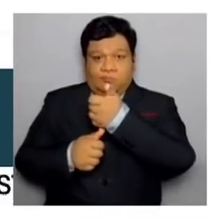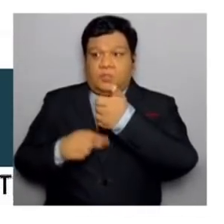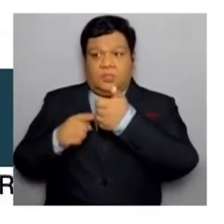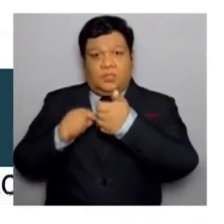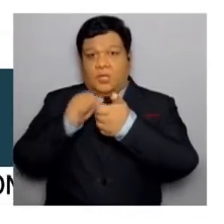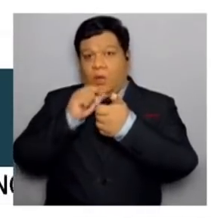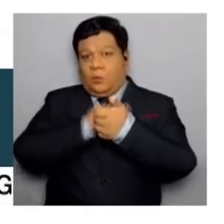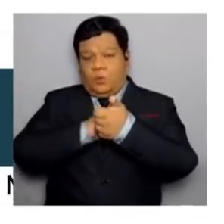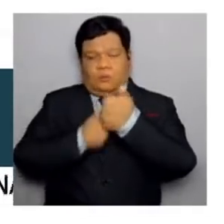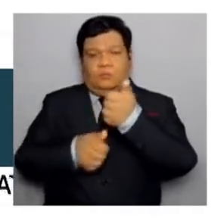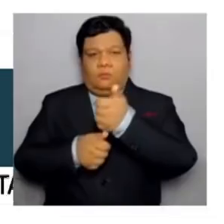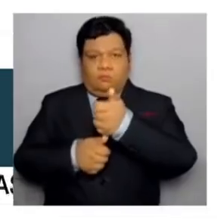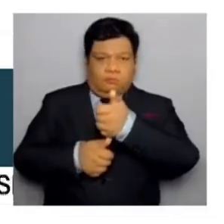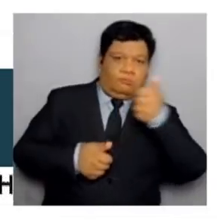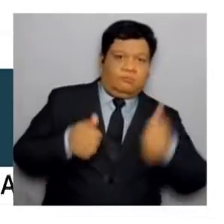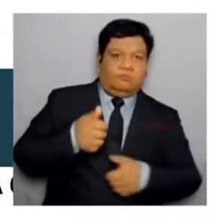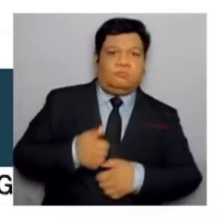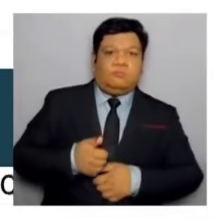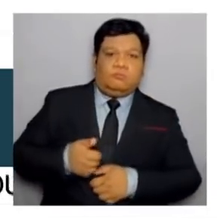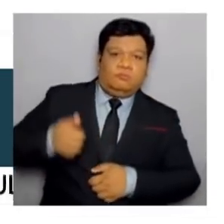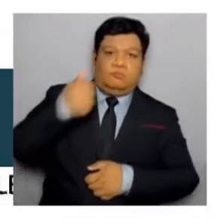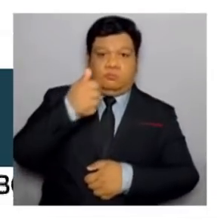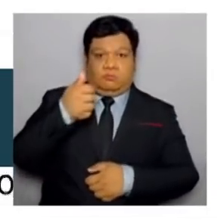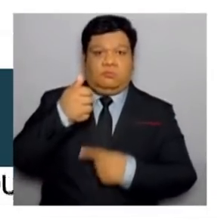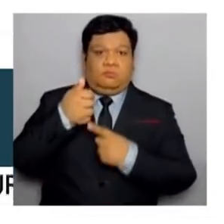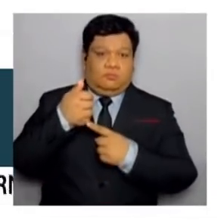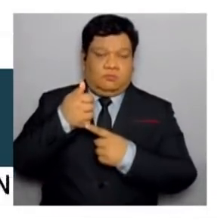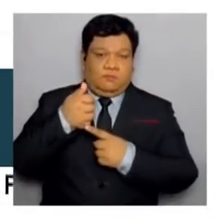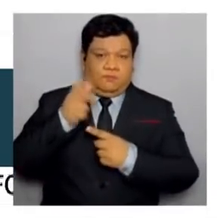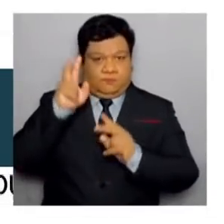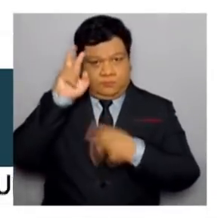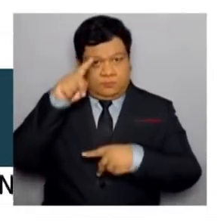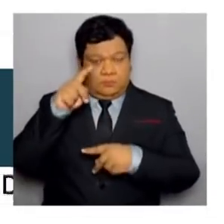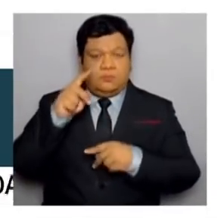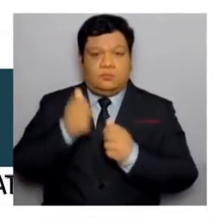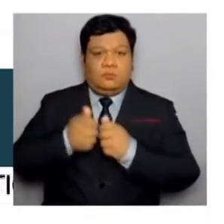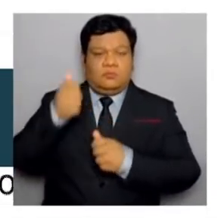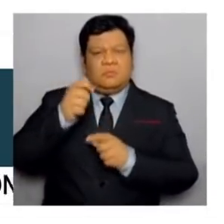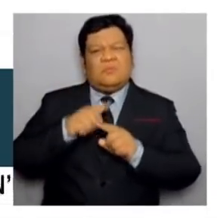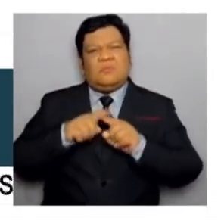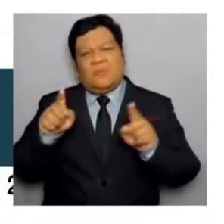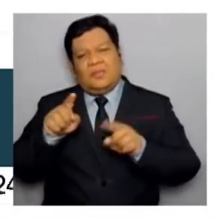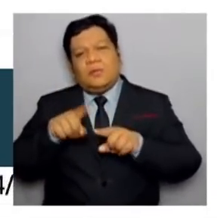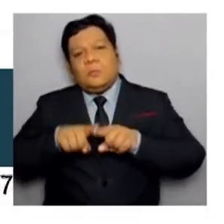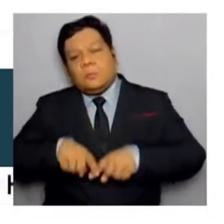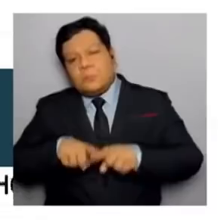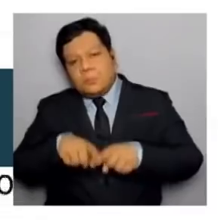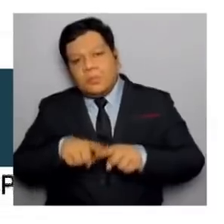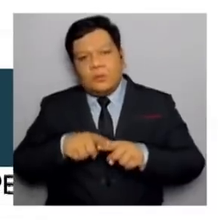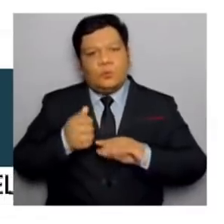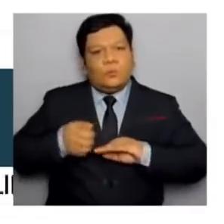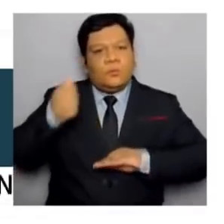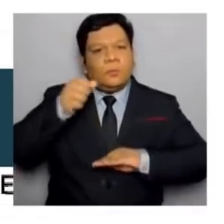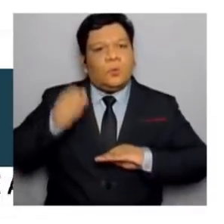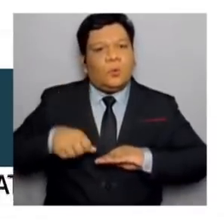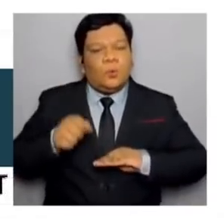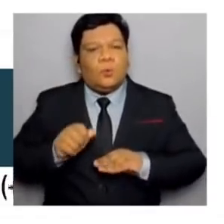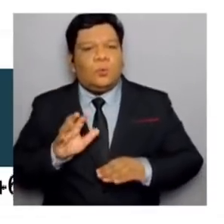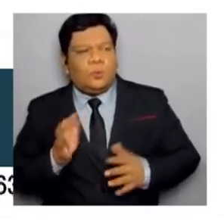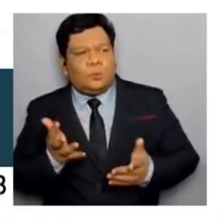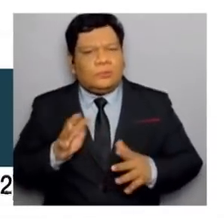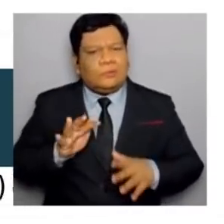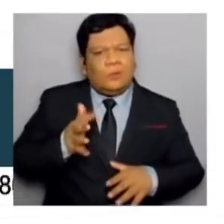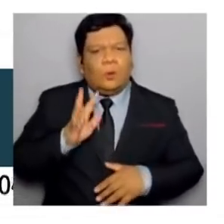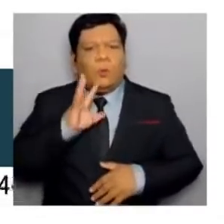will apply. However, there are, ang Supreme Court po medyo flip-flopping as regards the issue kung sino po yung